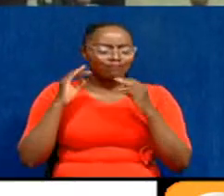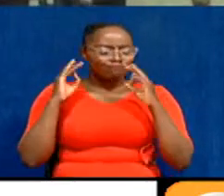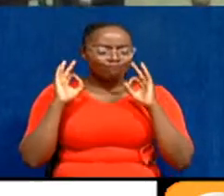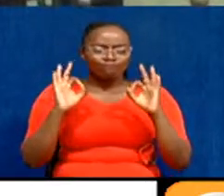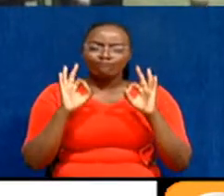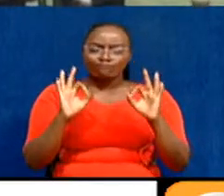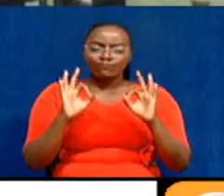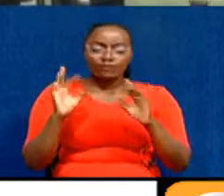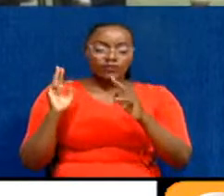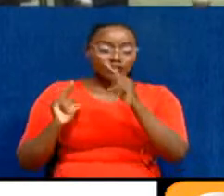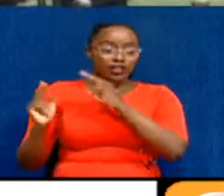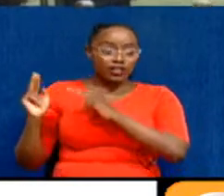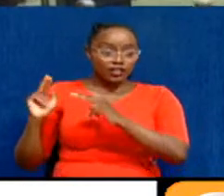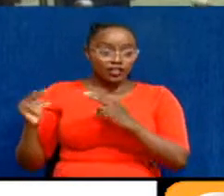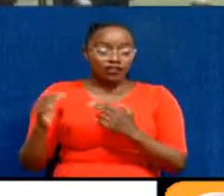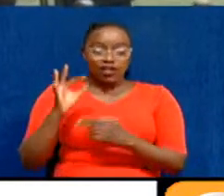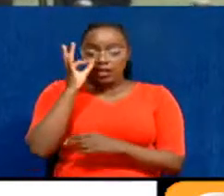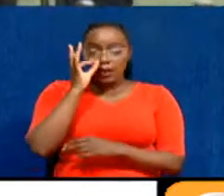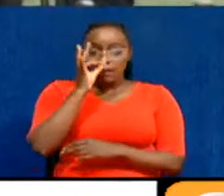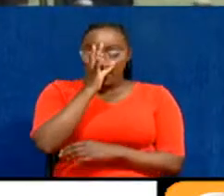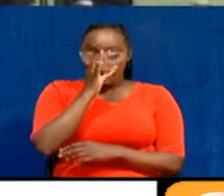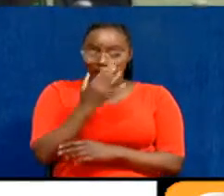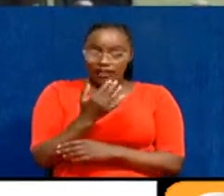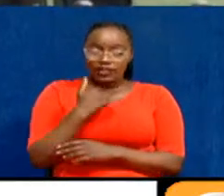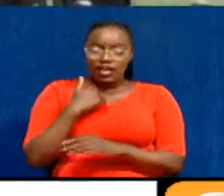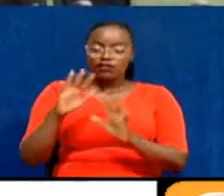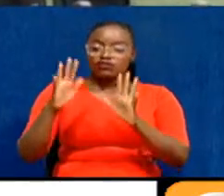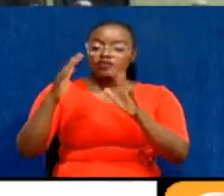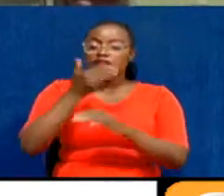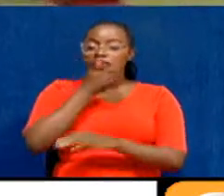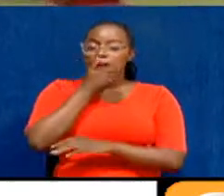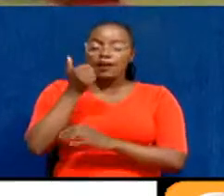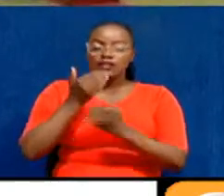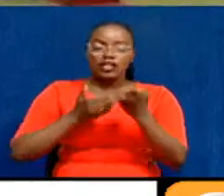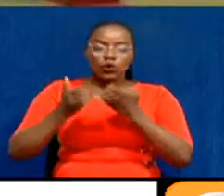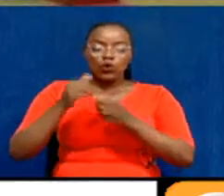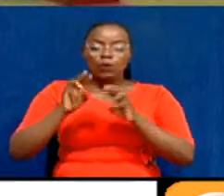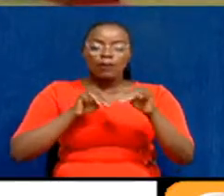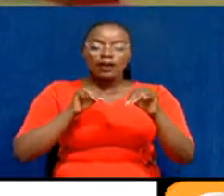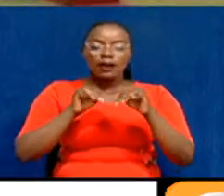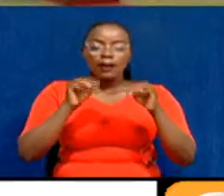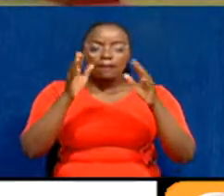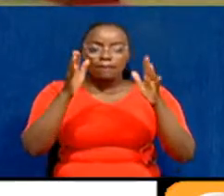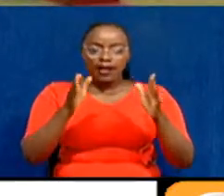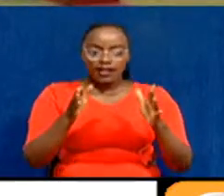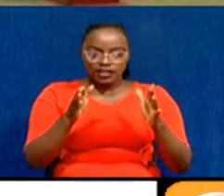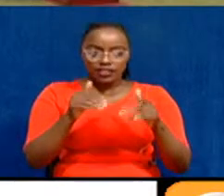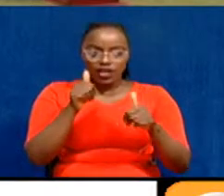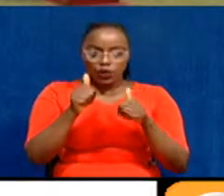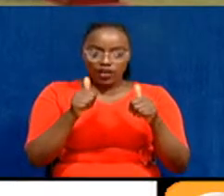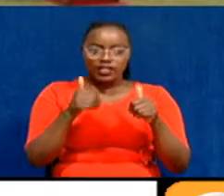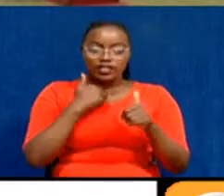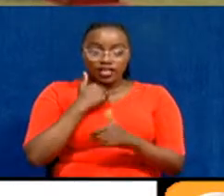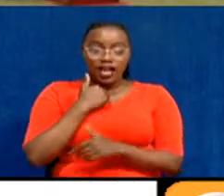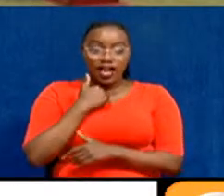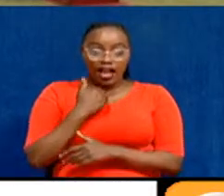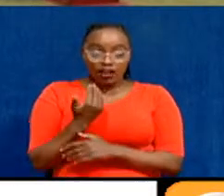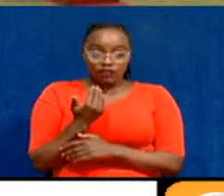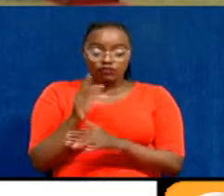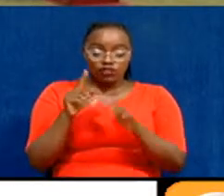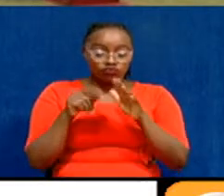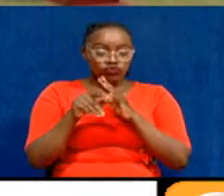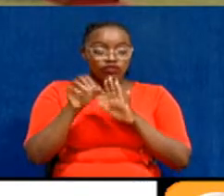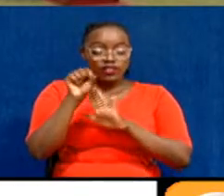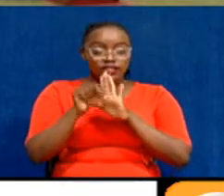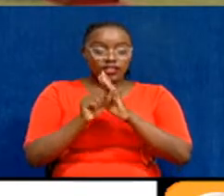formidable legacy. Mwai Kibaki is being hailed as the best economic manager that has ever walked to State